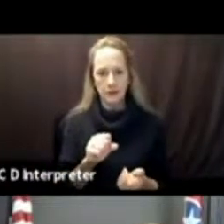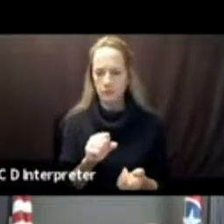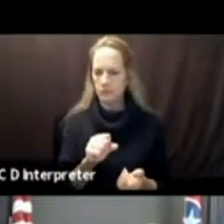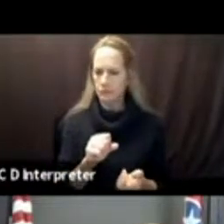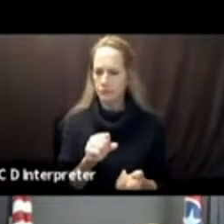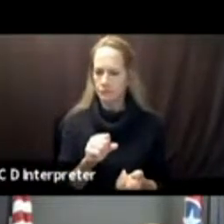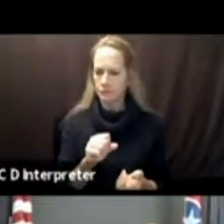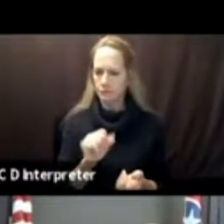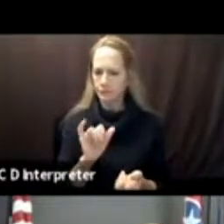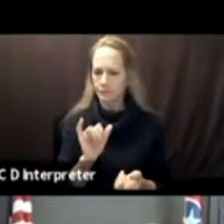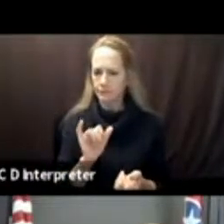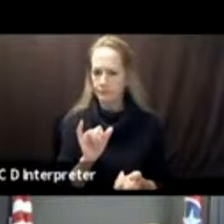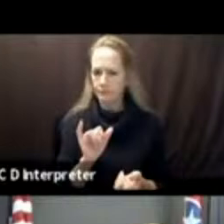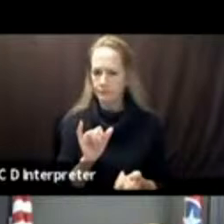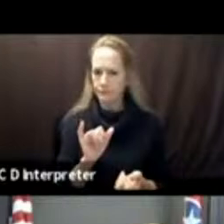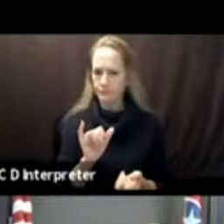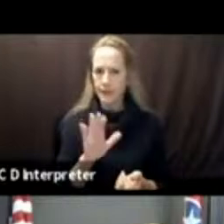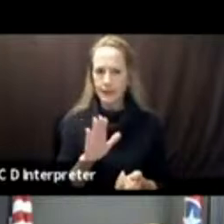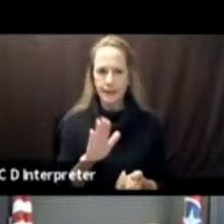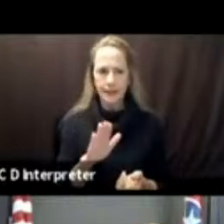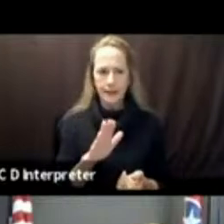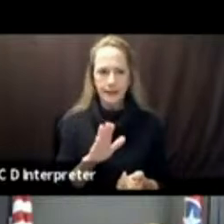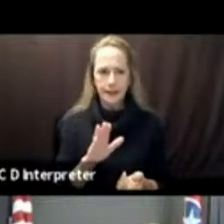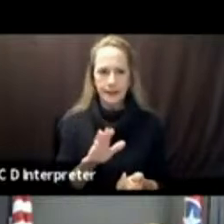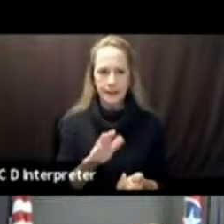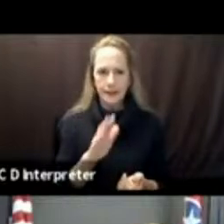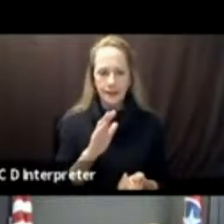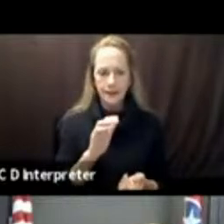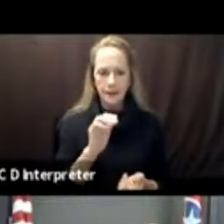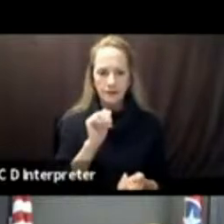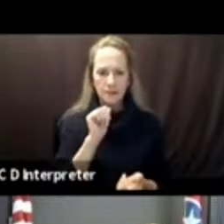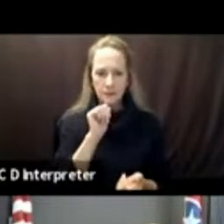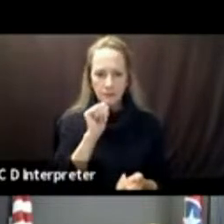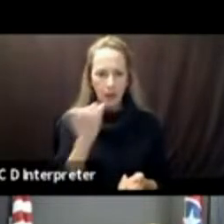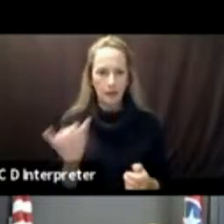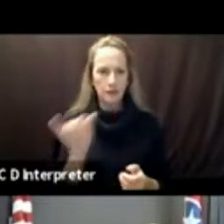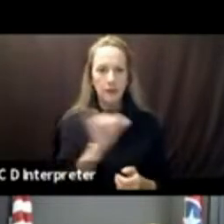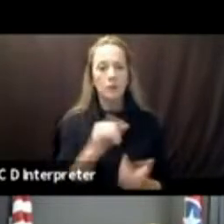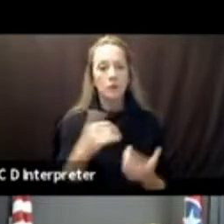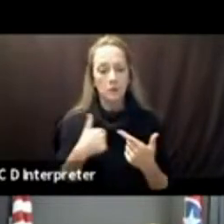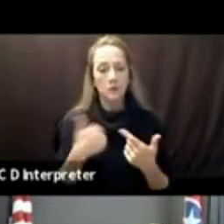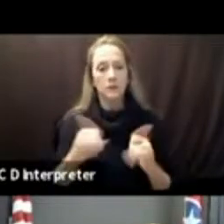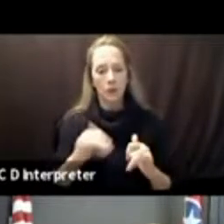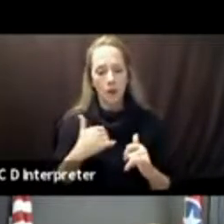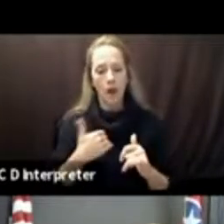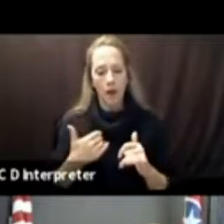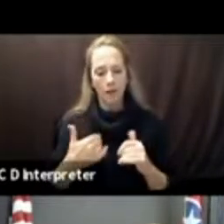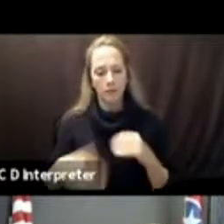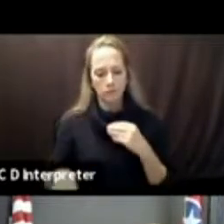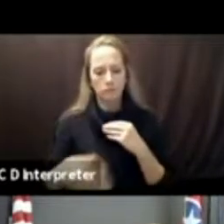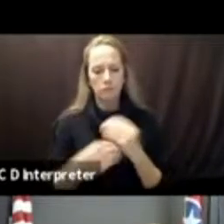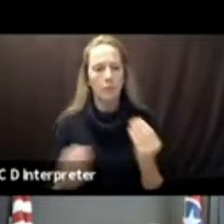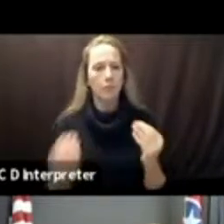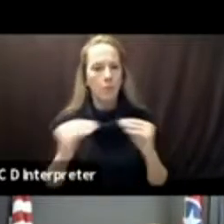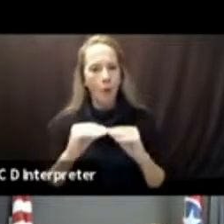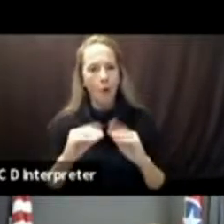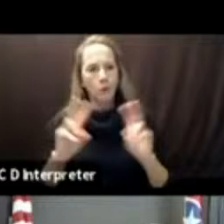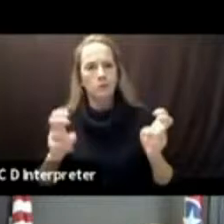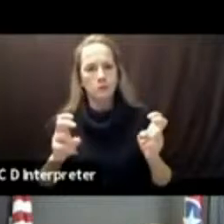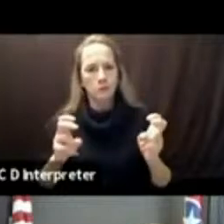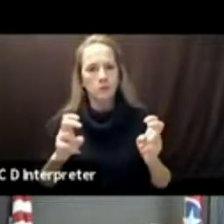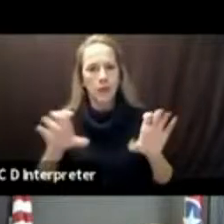Well, it's not the same. We still have extracurricular activities. We're still going to have those,